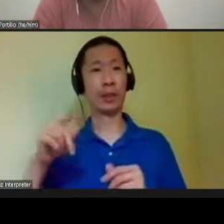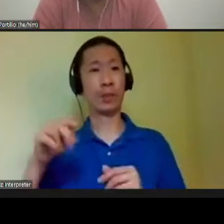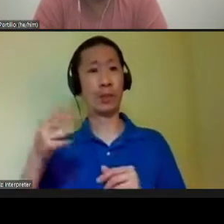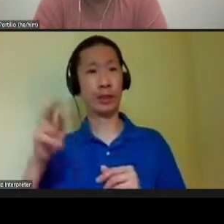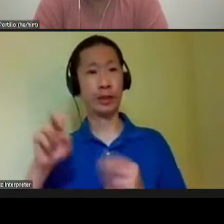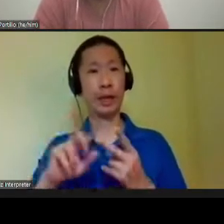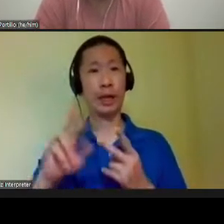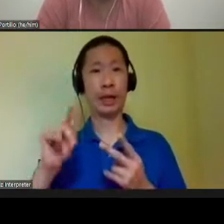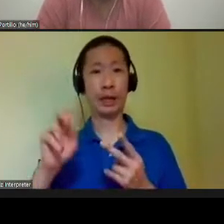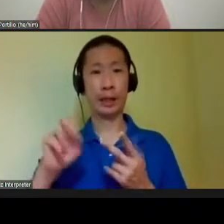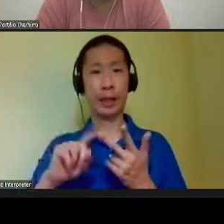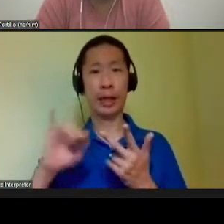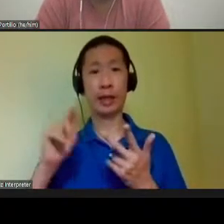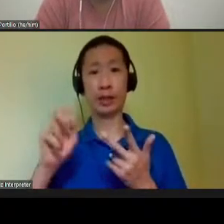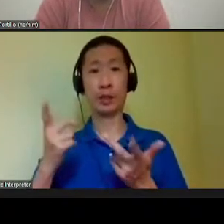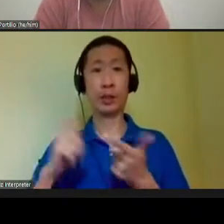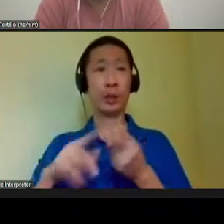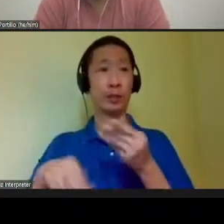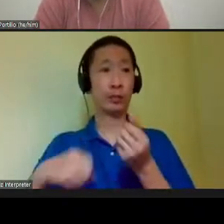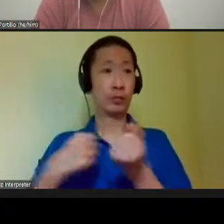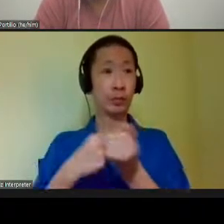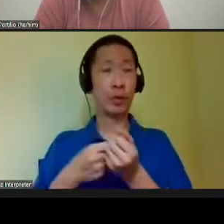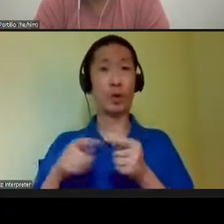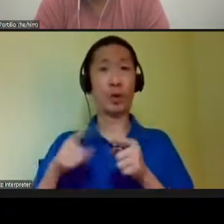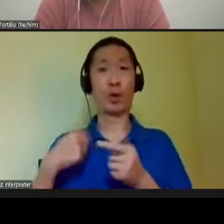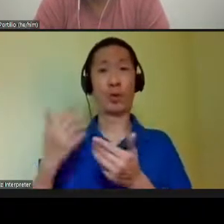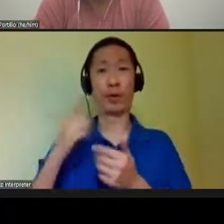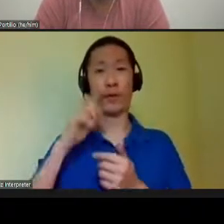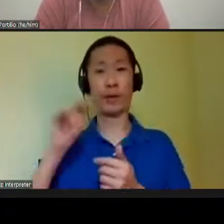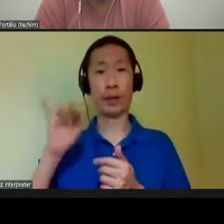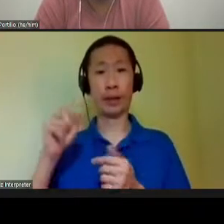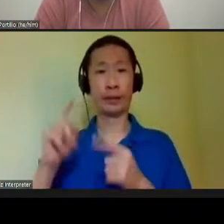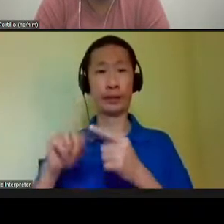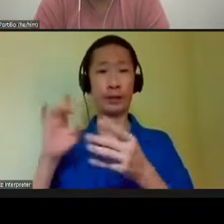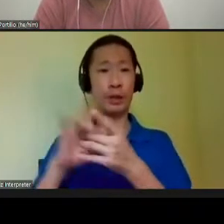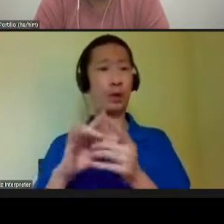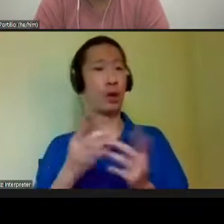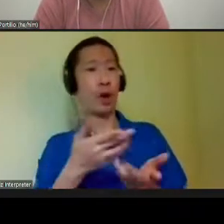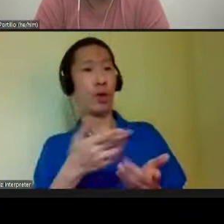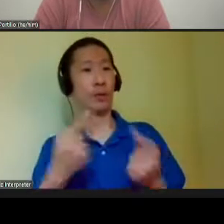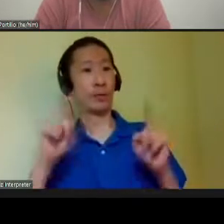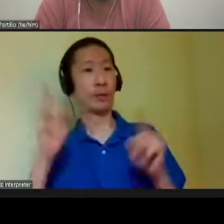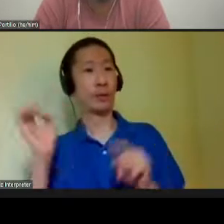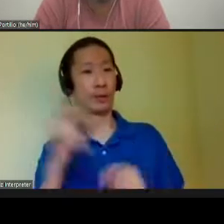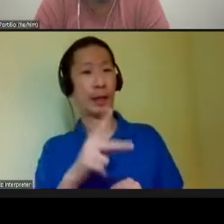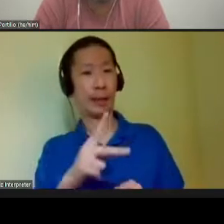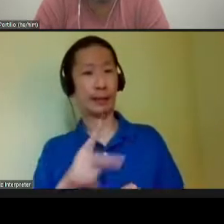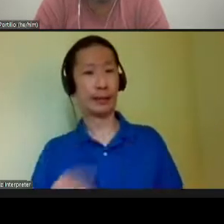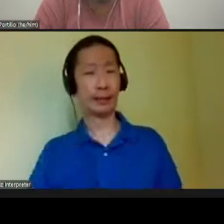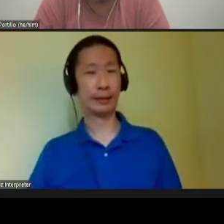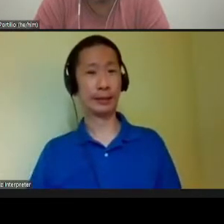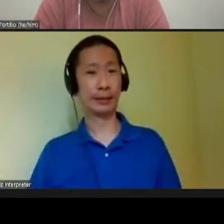support as well as we wait for Alexis to get back online. Hurry up. Oh, there she is.